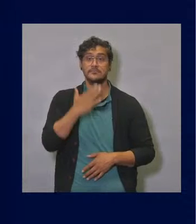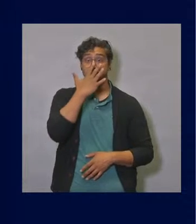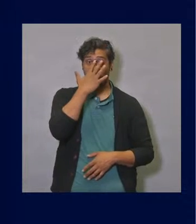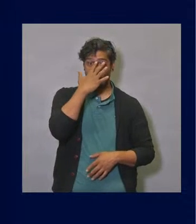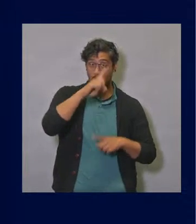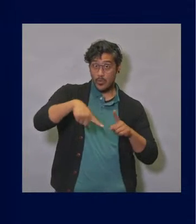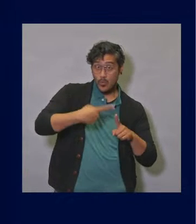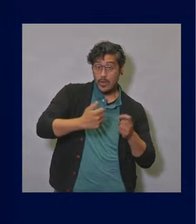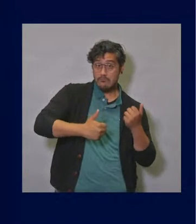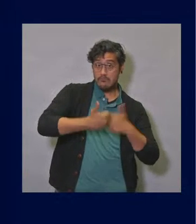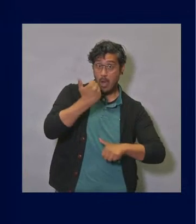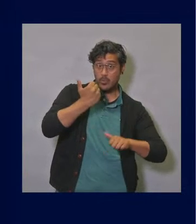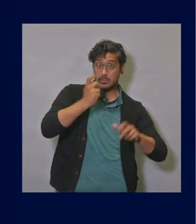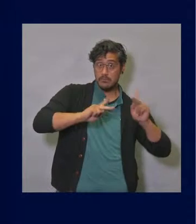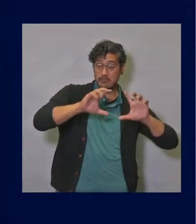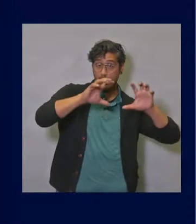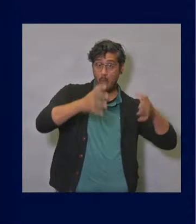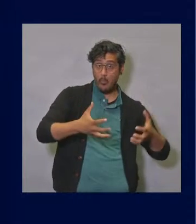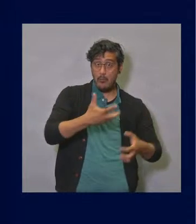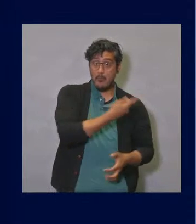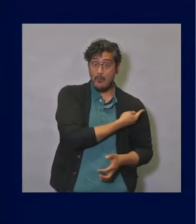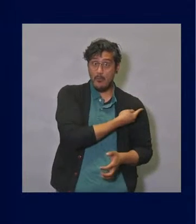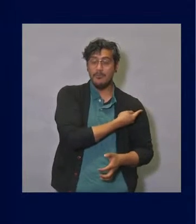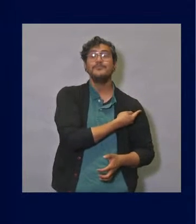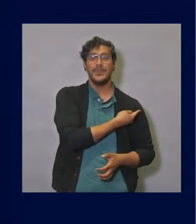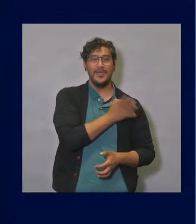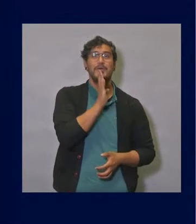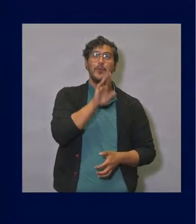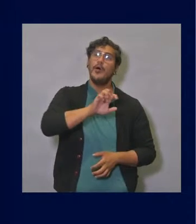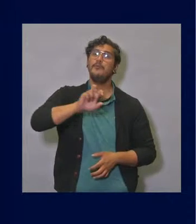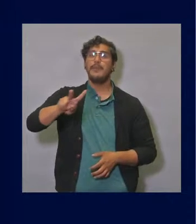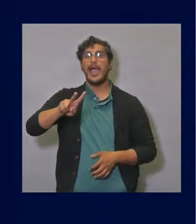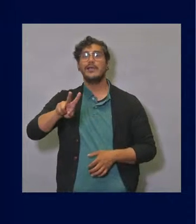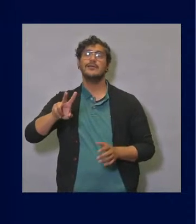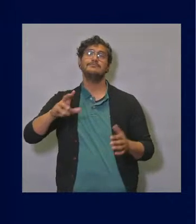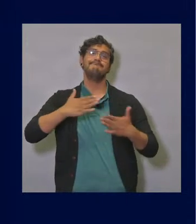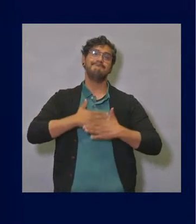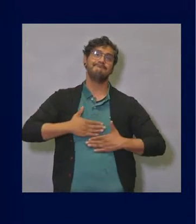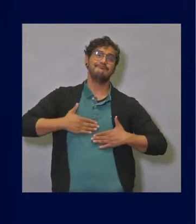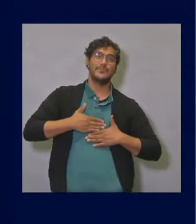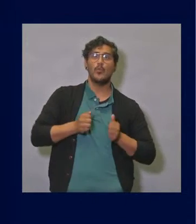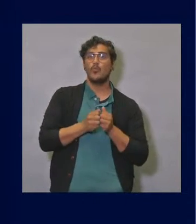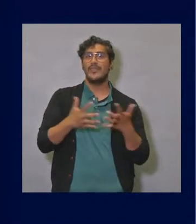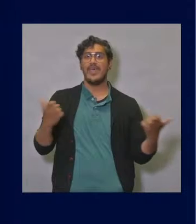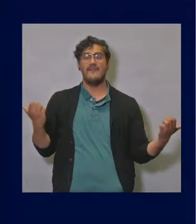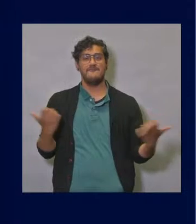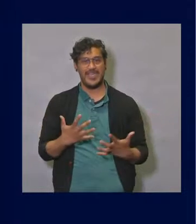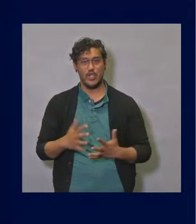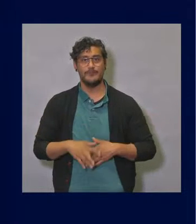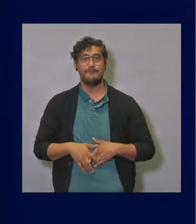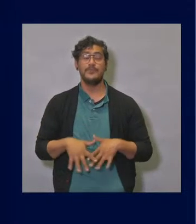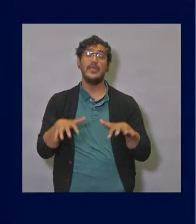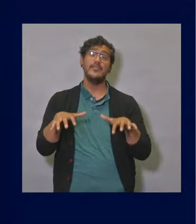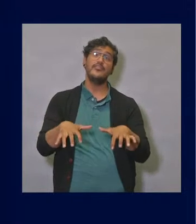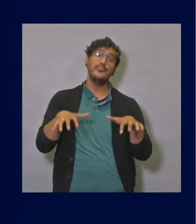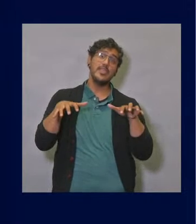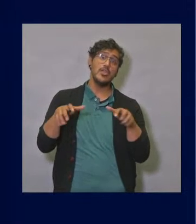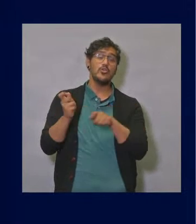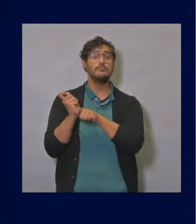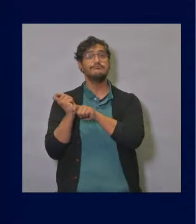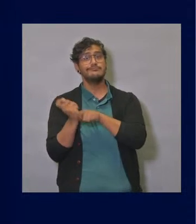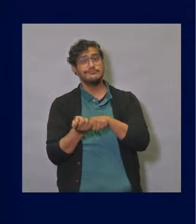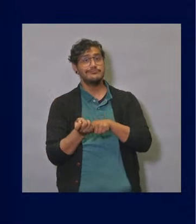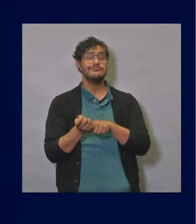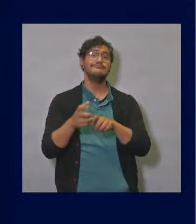fully vaccinated, we get to go back to enjoying our families and loved ones without fear. Our theaters, ballparks, and stadiums